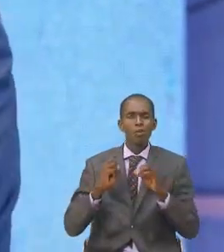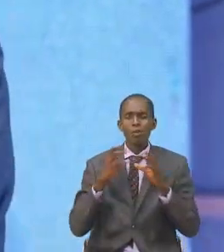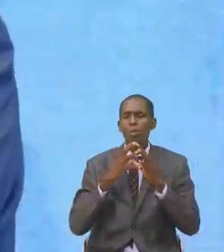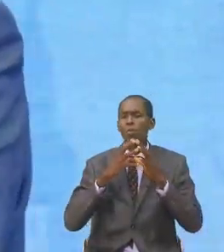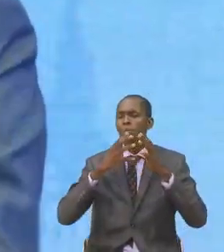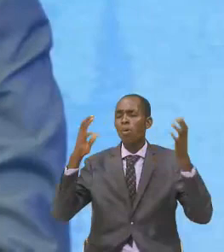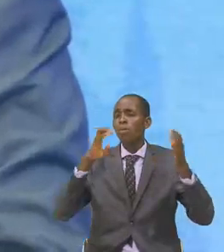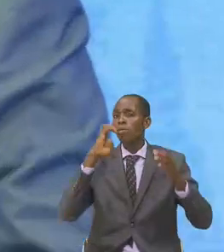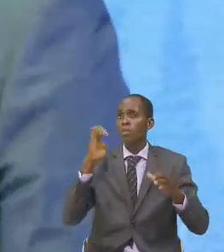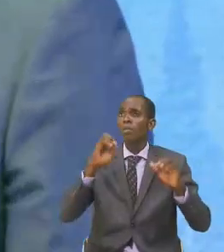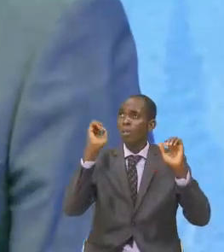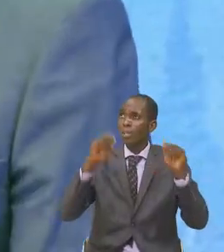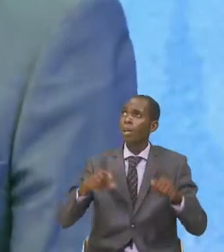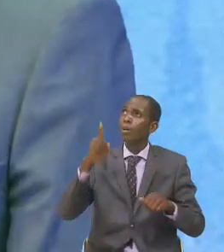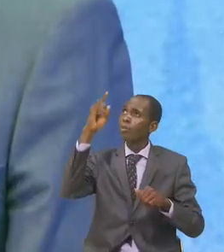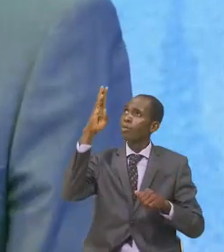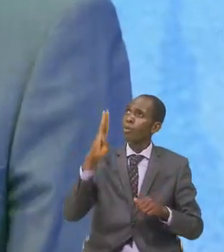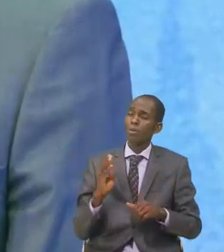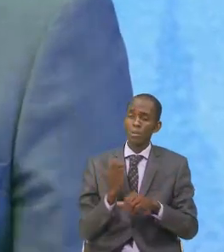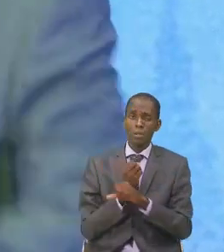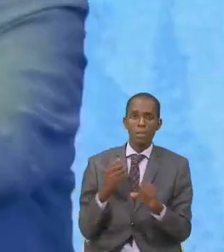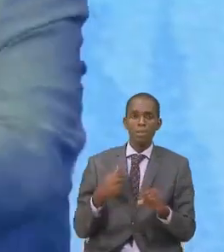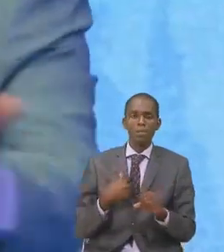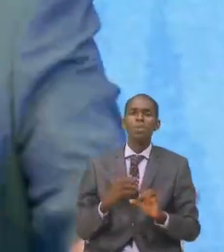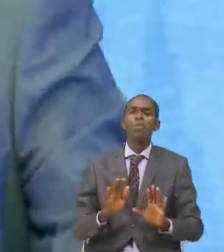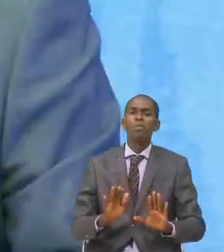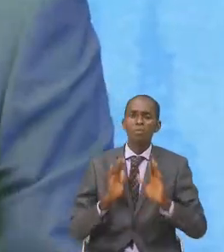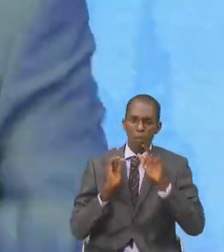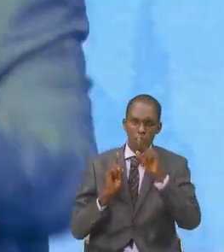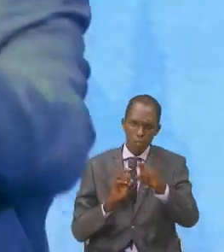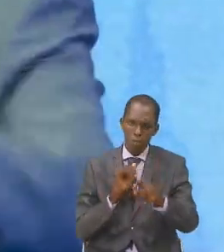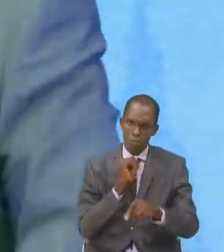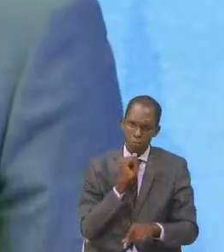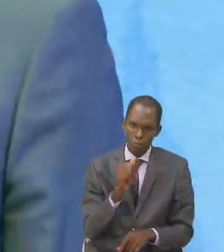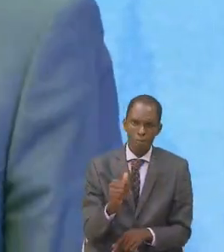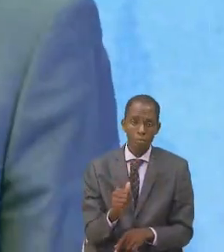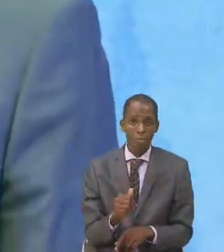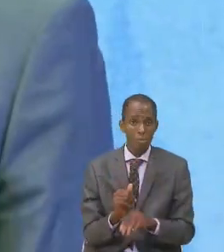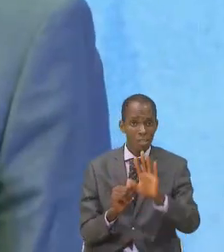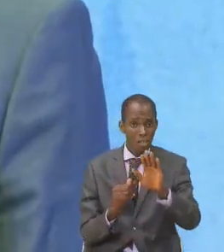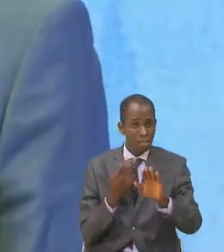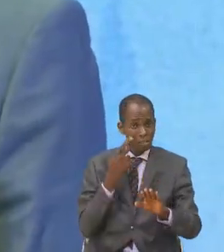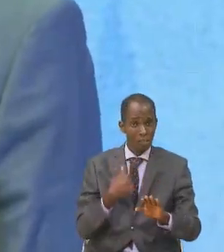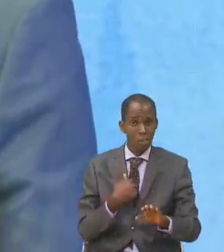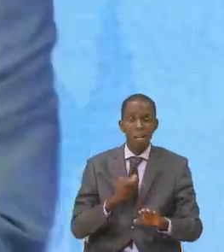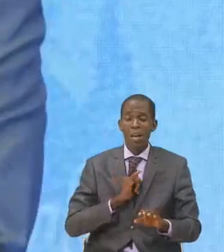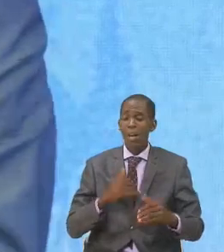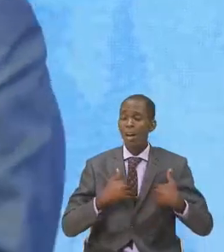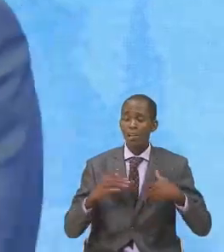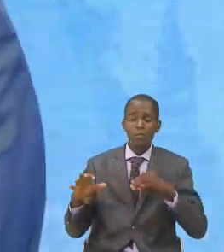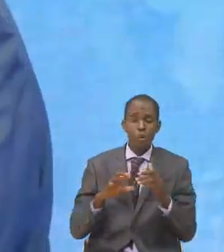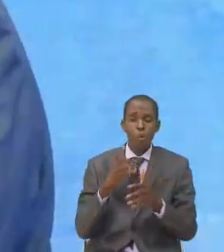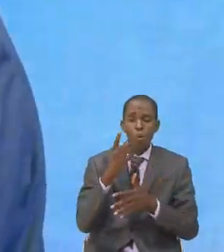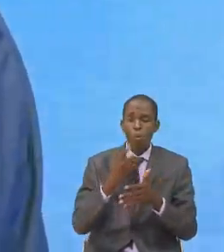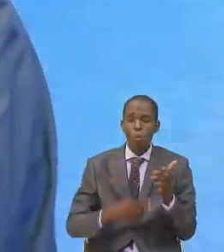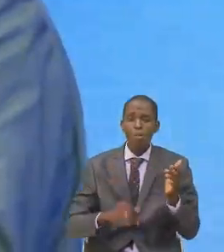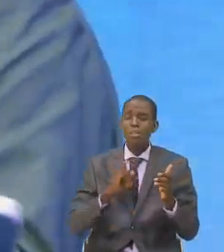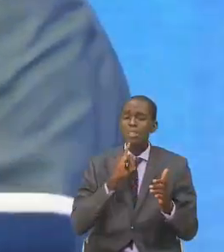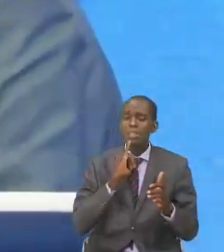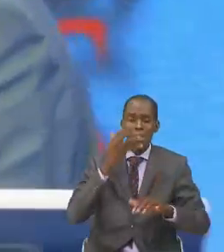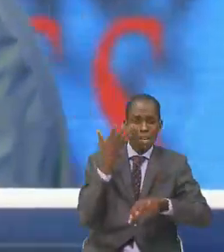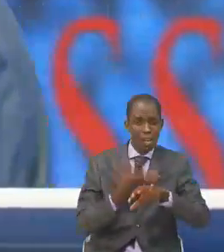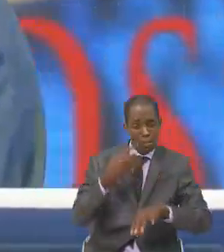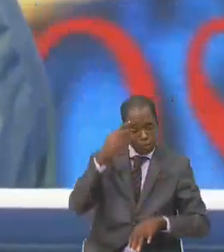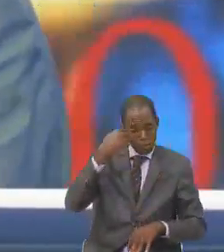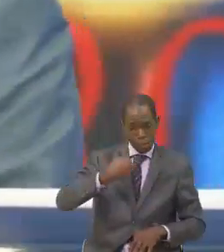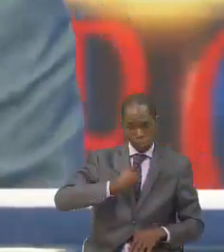I've done so much evil. Can God save me? Fear thou not. I've done what I'm